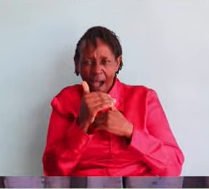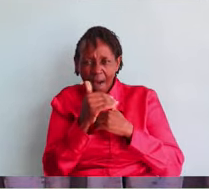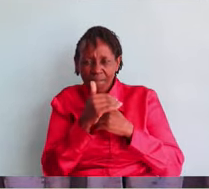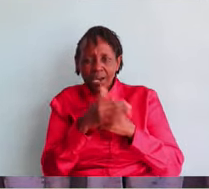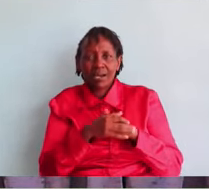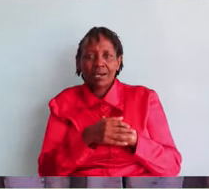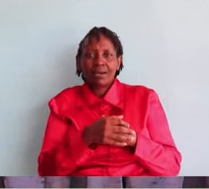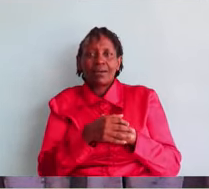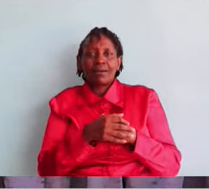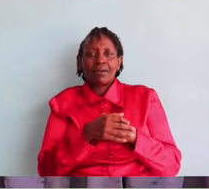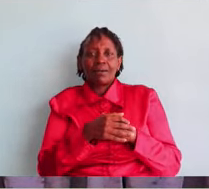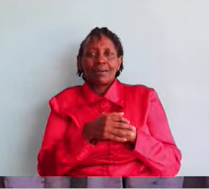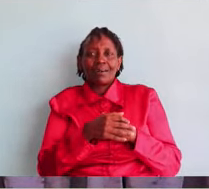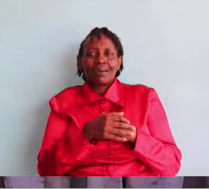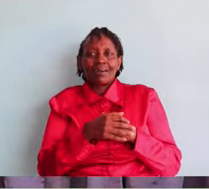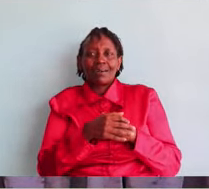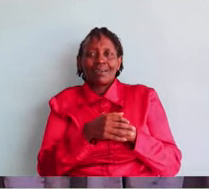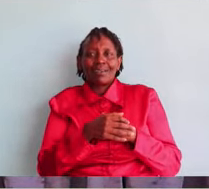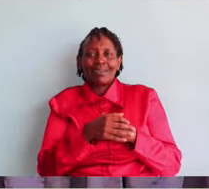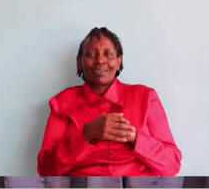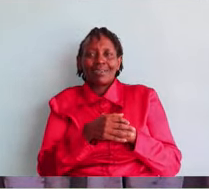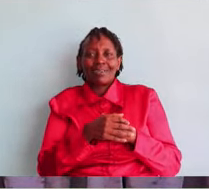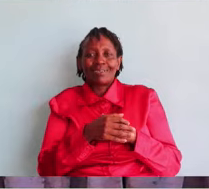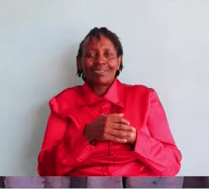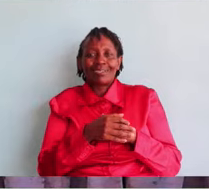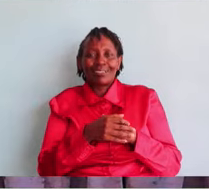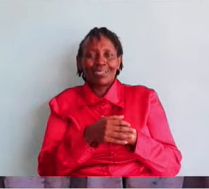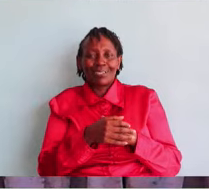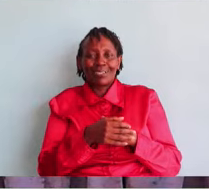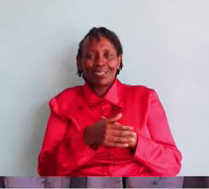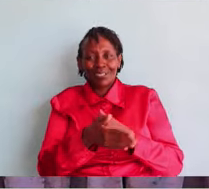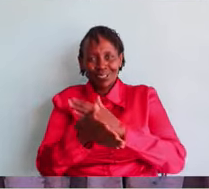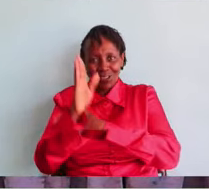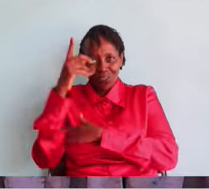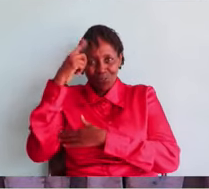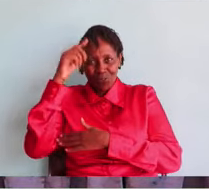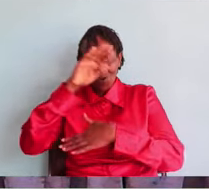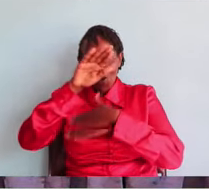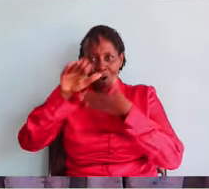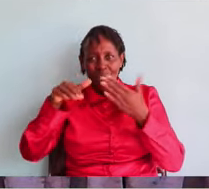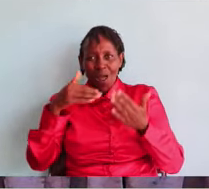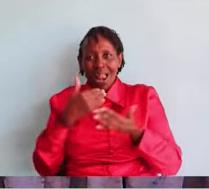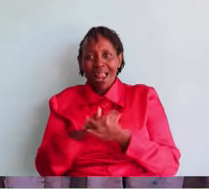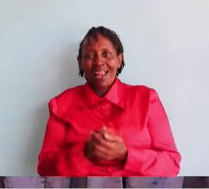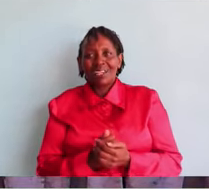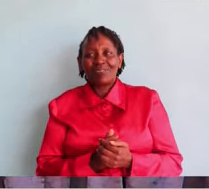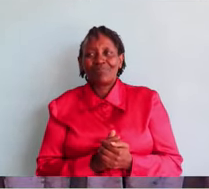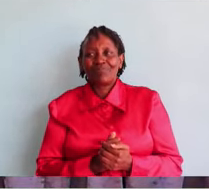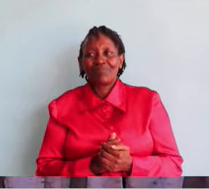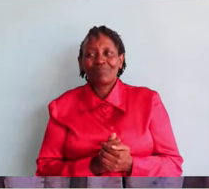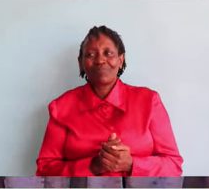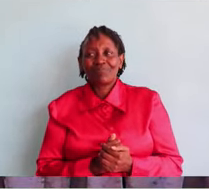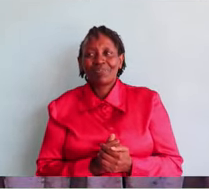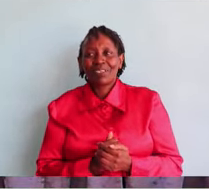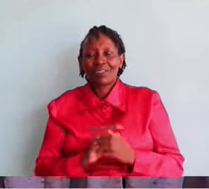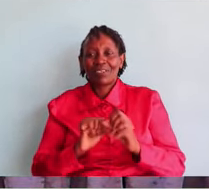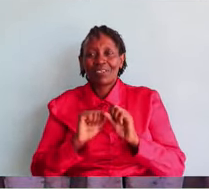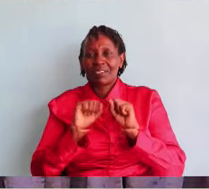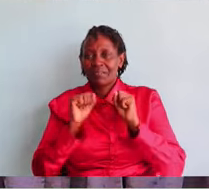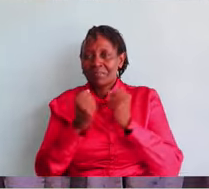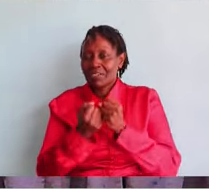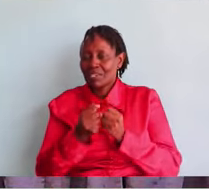for himself and God for us all. And does that sound like something for community?